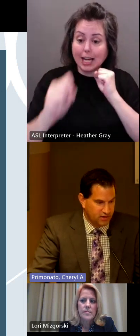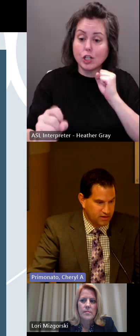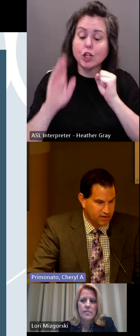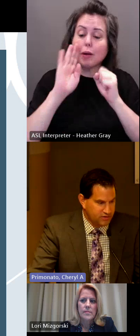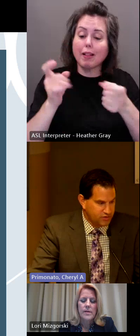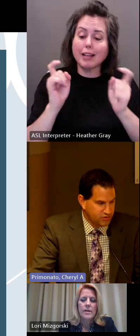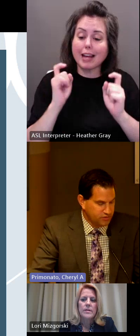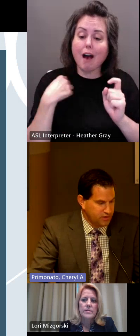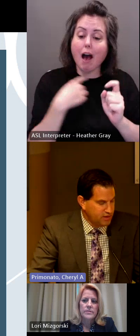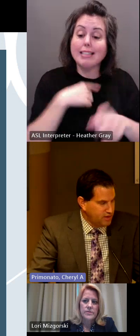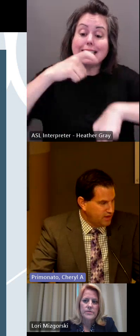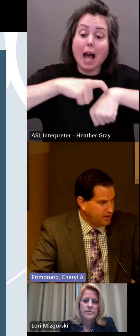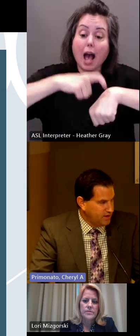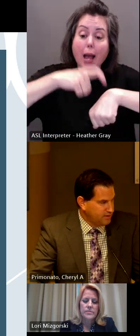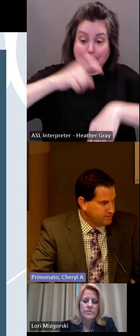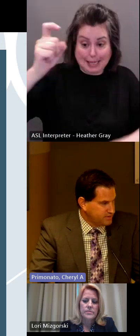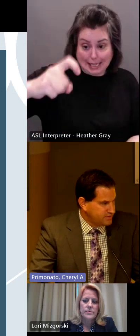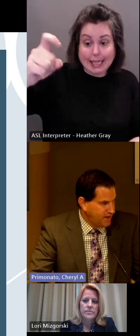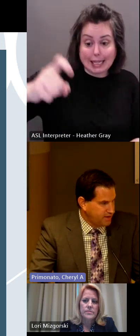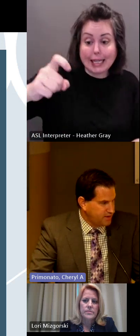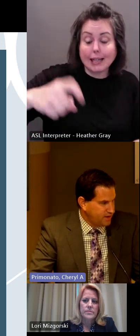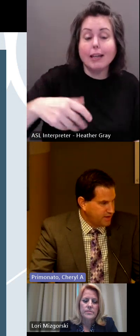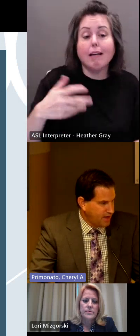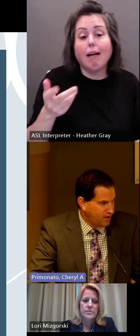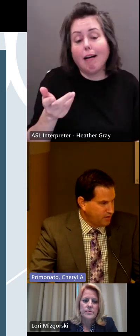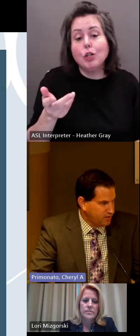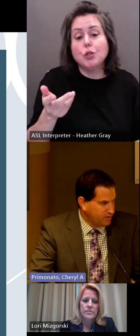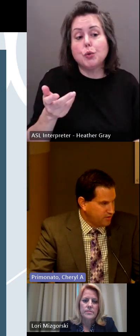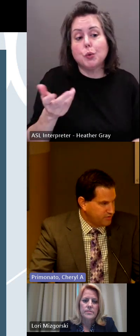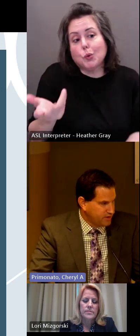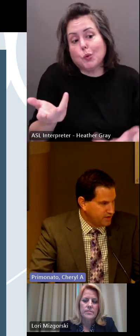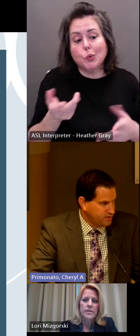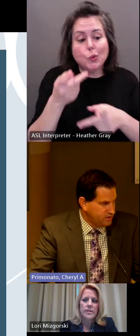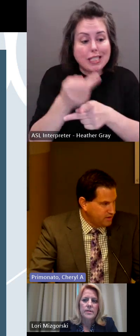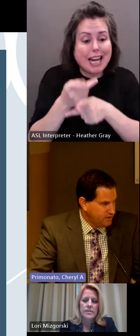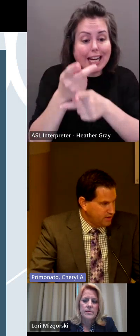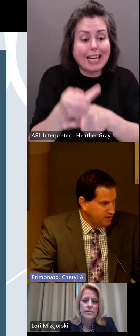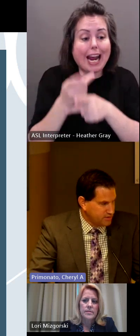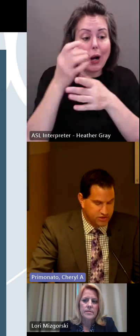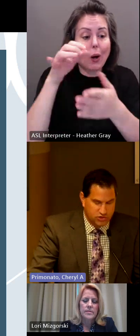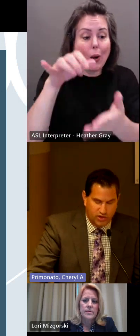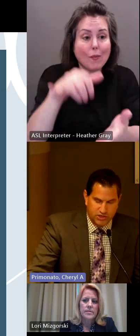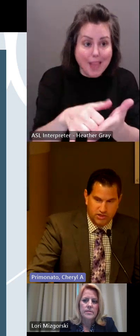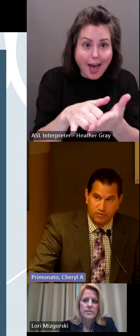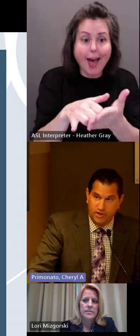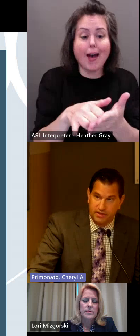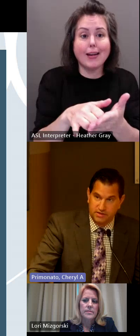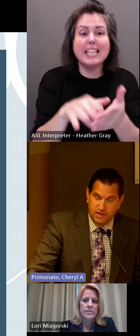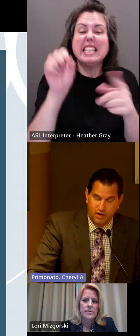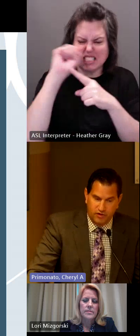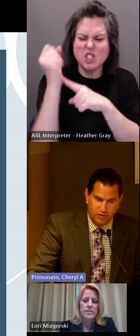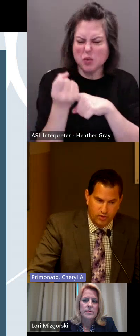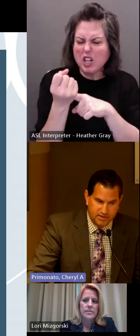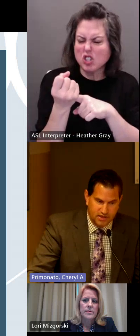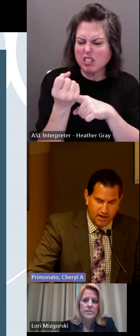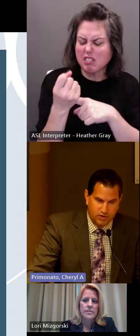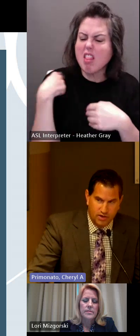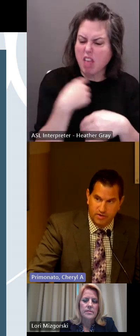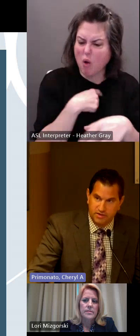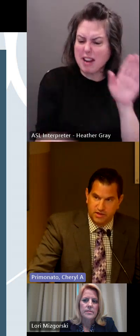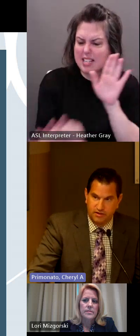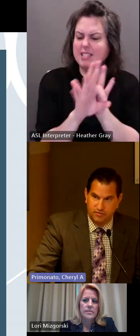time necessarily to take care of the situation that we discovered